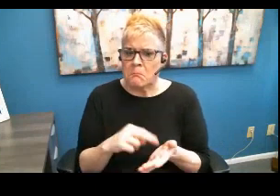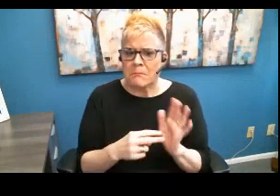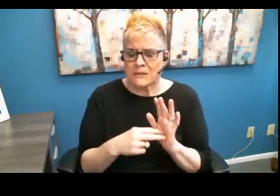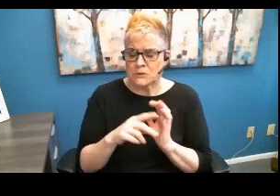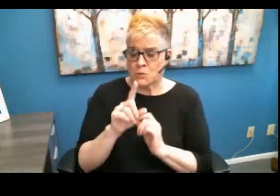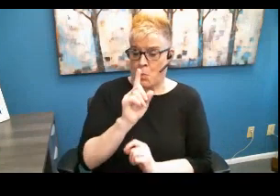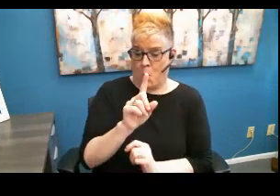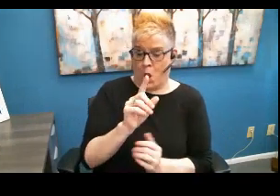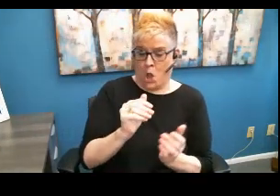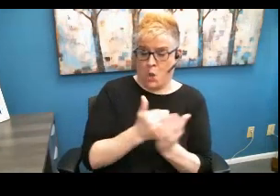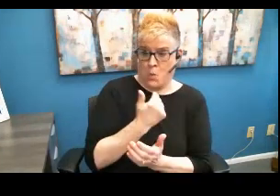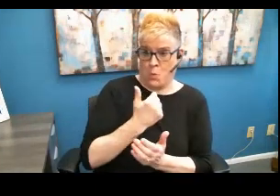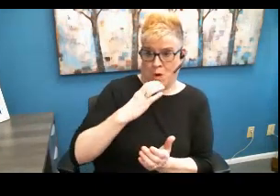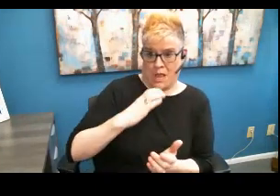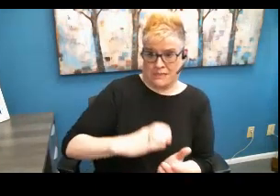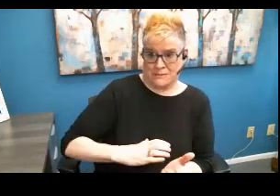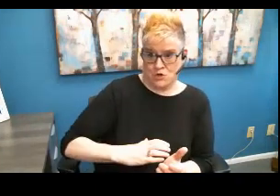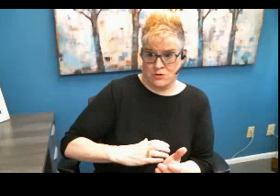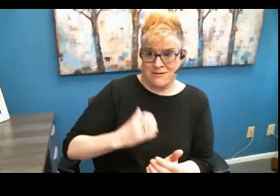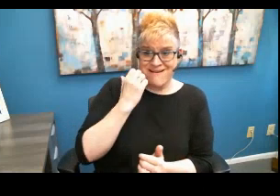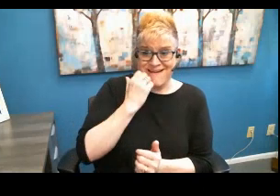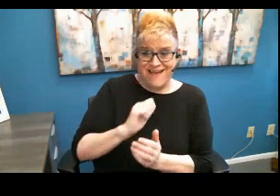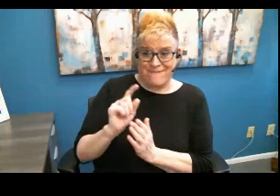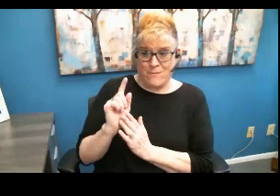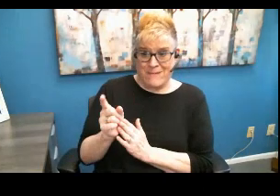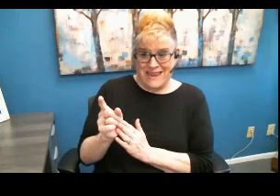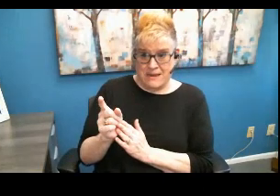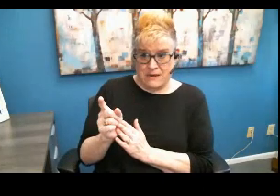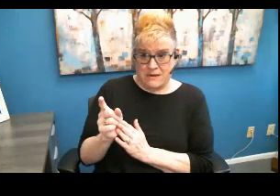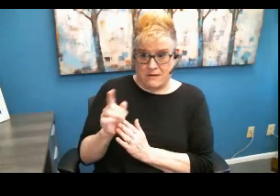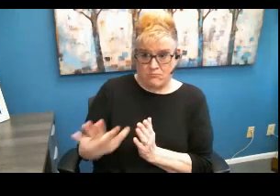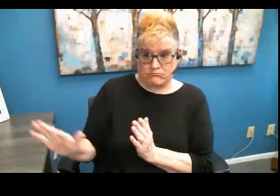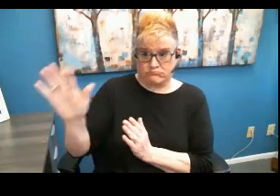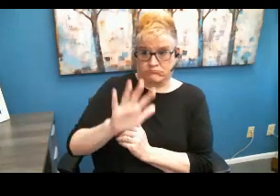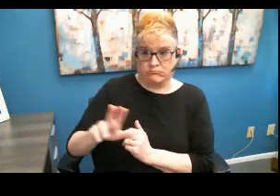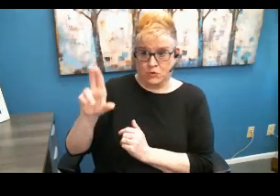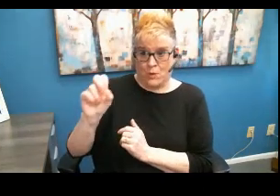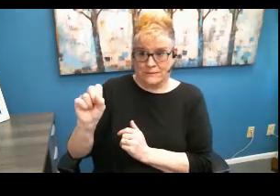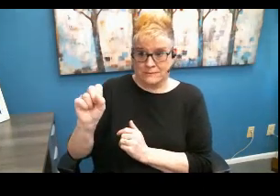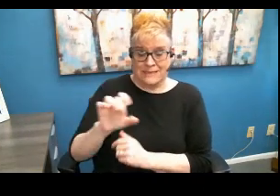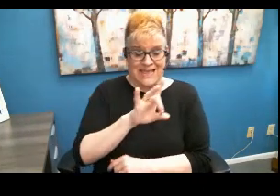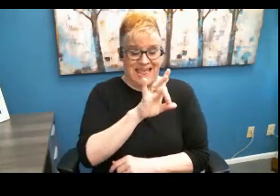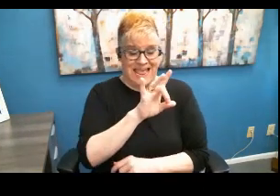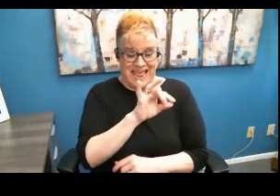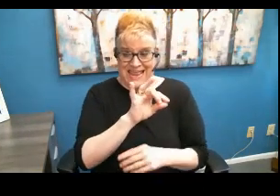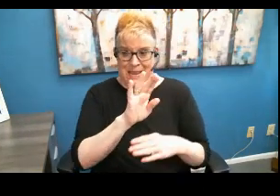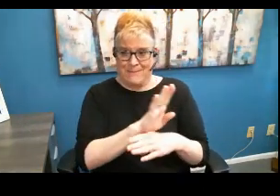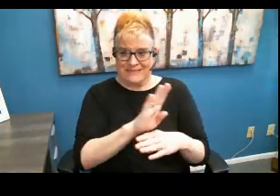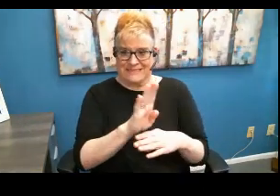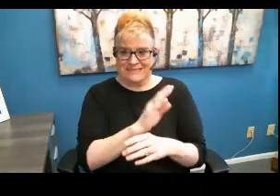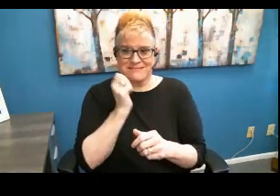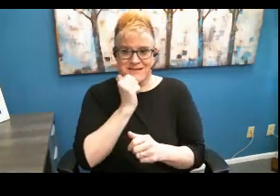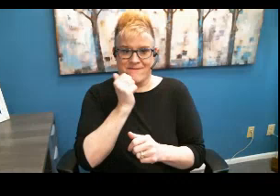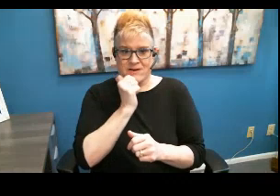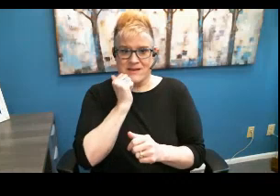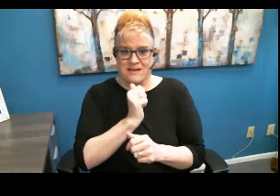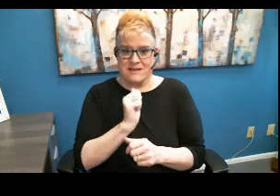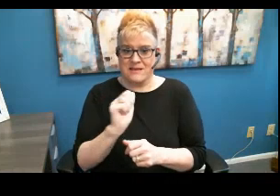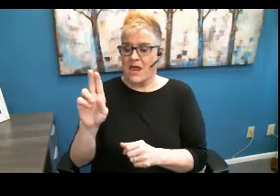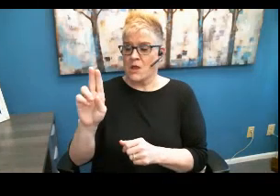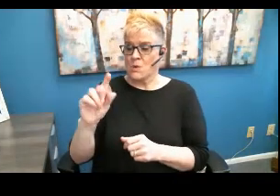new customer every minute across the United States, 80 businesses each day. At UGI,